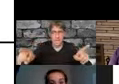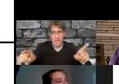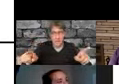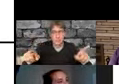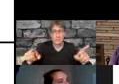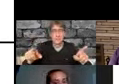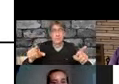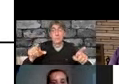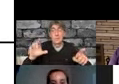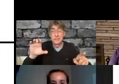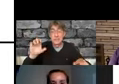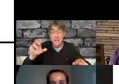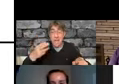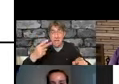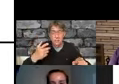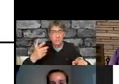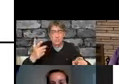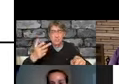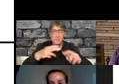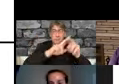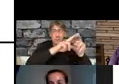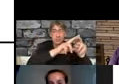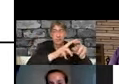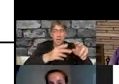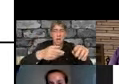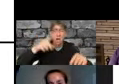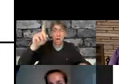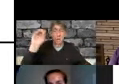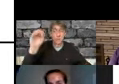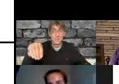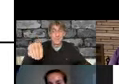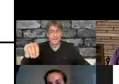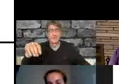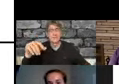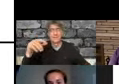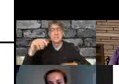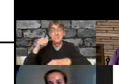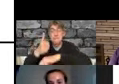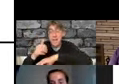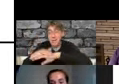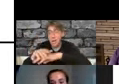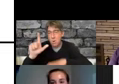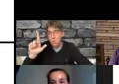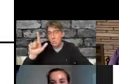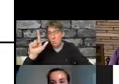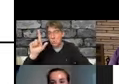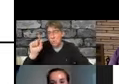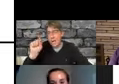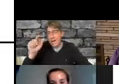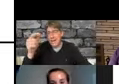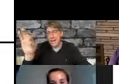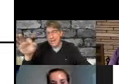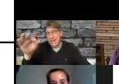100%. So this evaluation used 2019 trips and boarding data, but for comparison, we also looked at